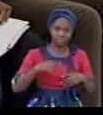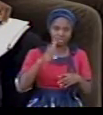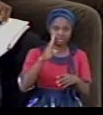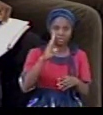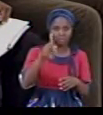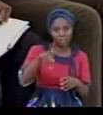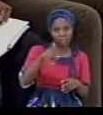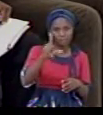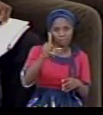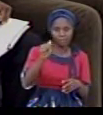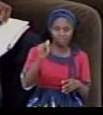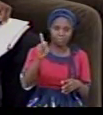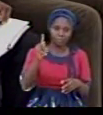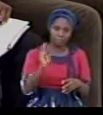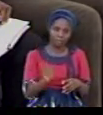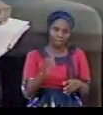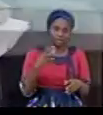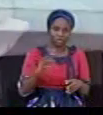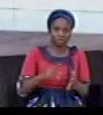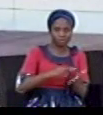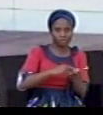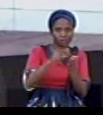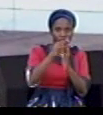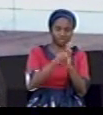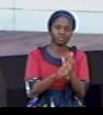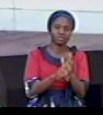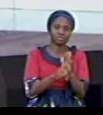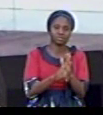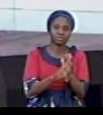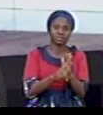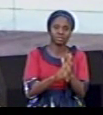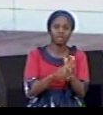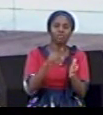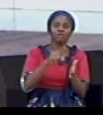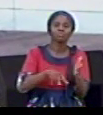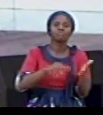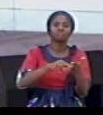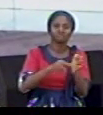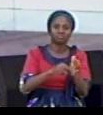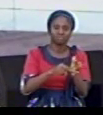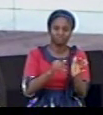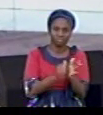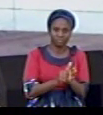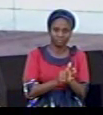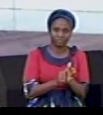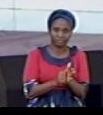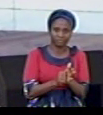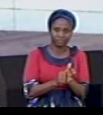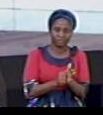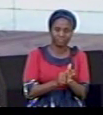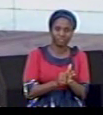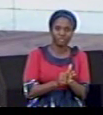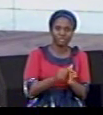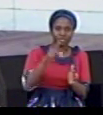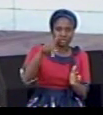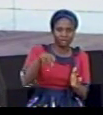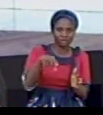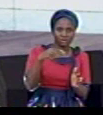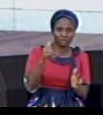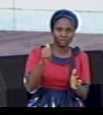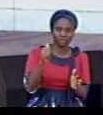does that mean? Paul the Apostle is making use of the illustration of the Roman soldiers. They would have